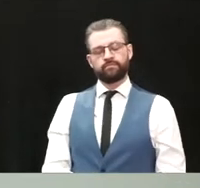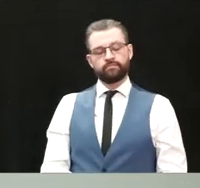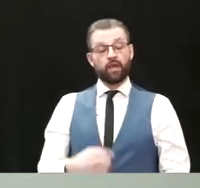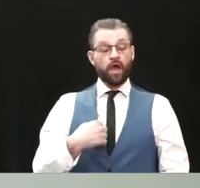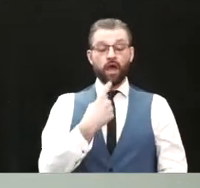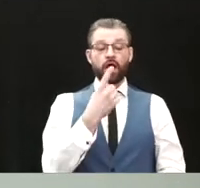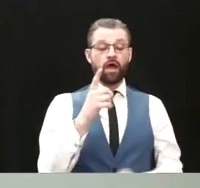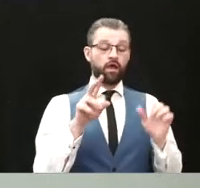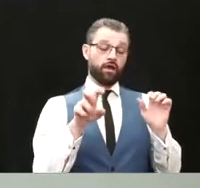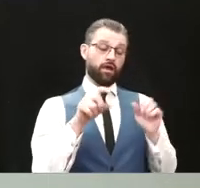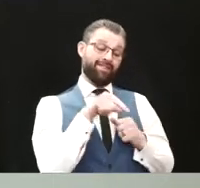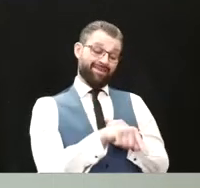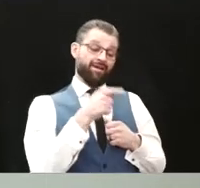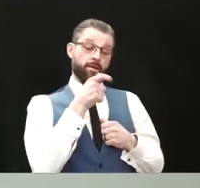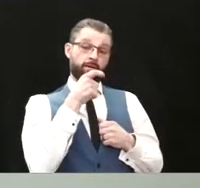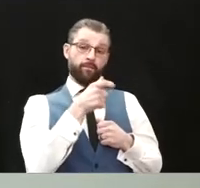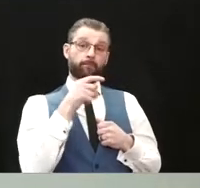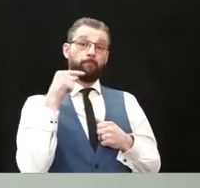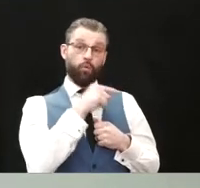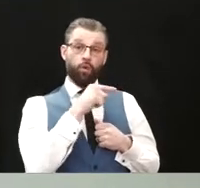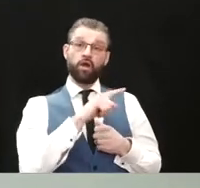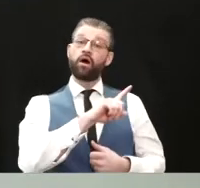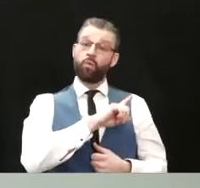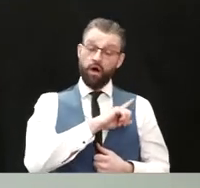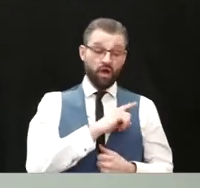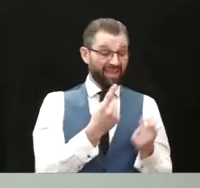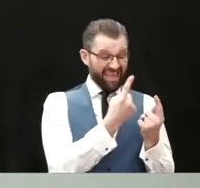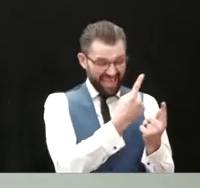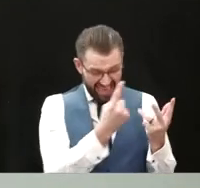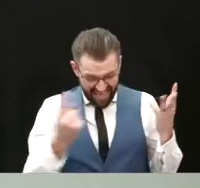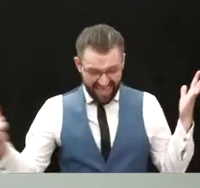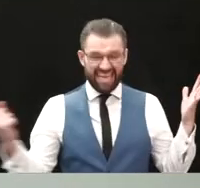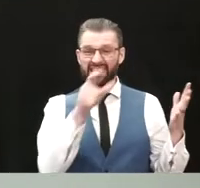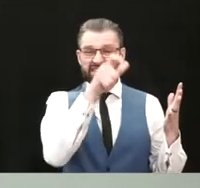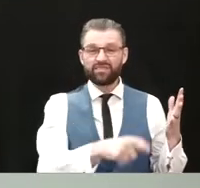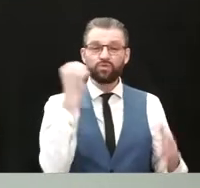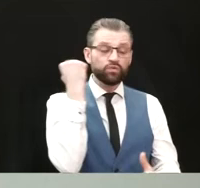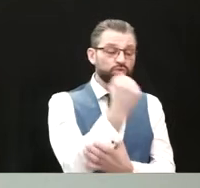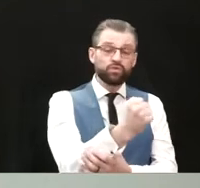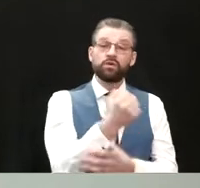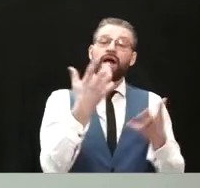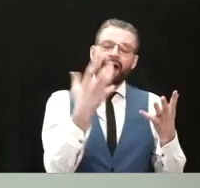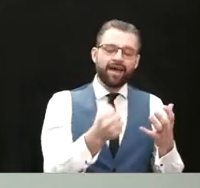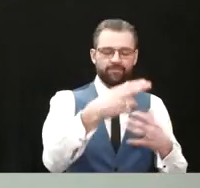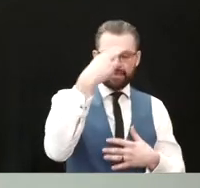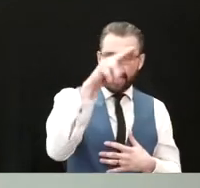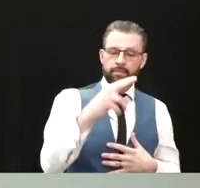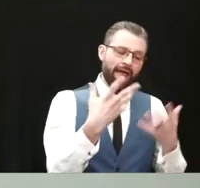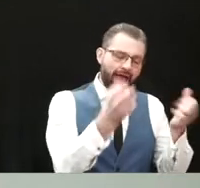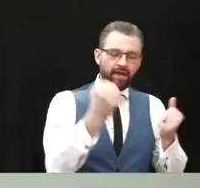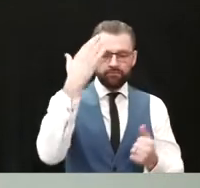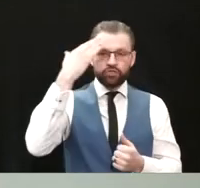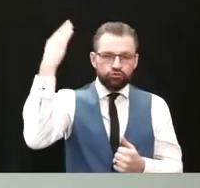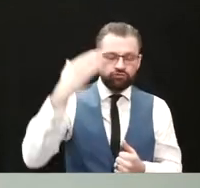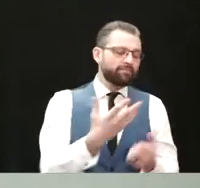I mention Avraham because each and every victim had a name. Each had dreams and